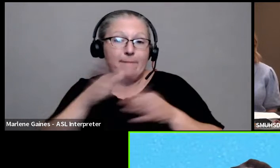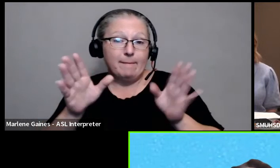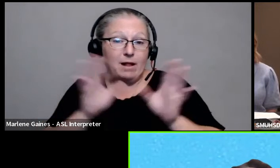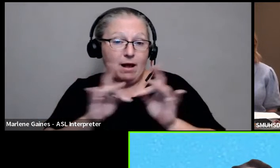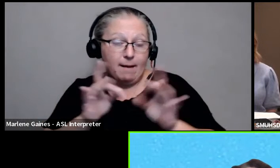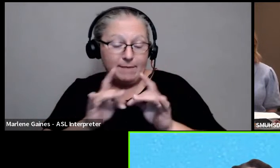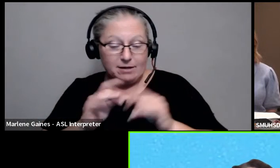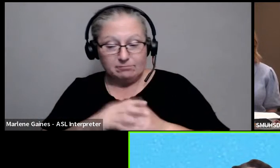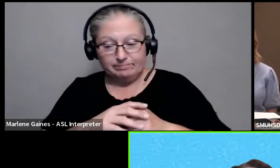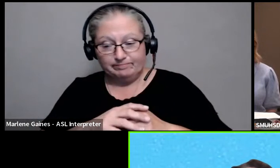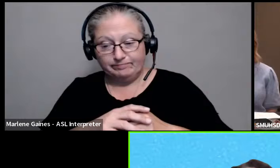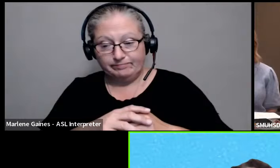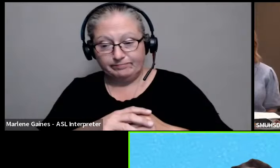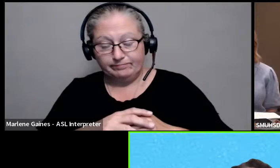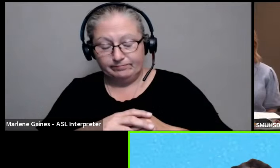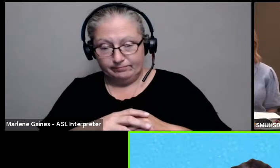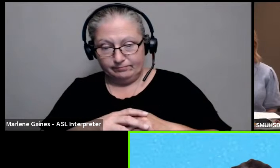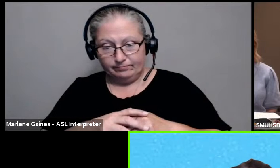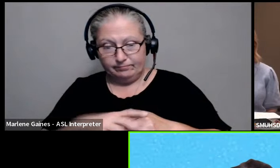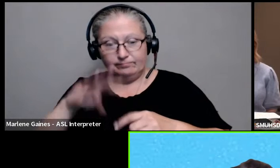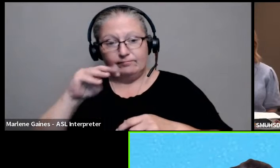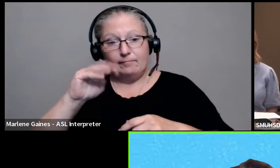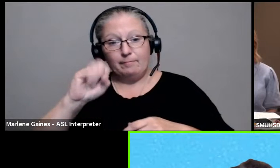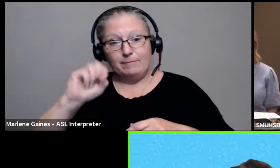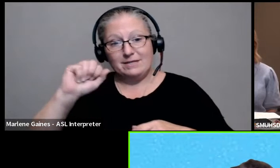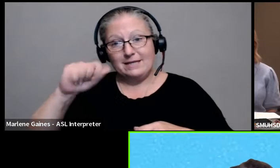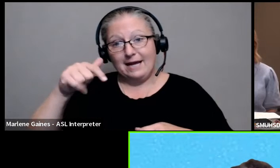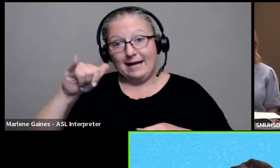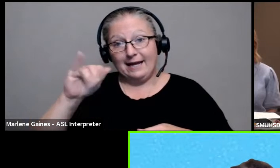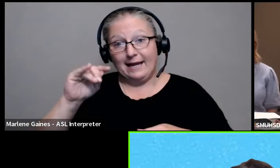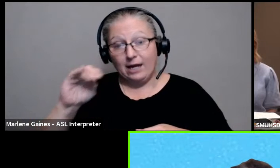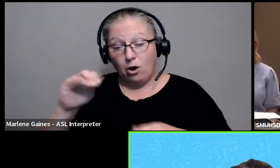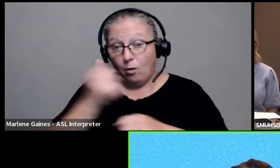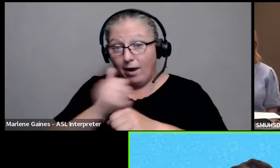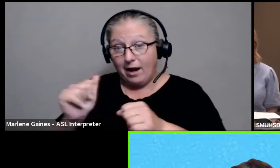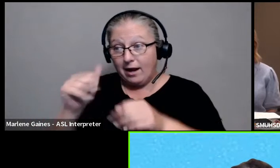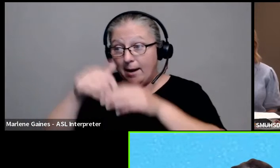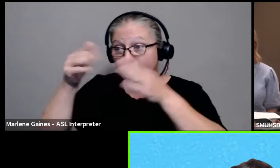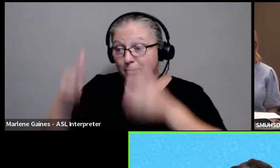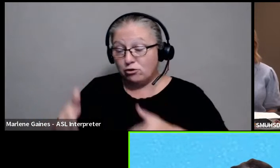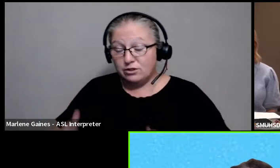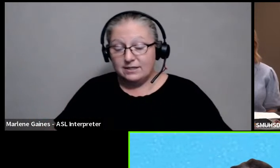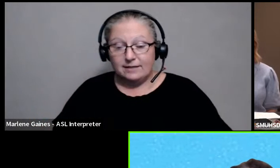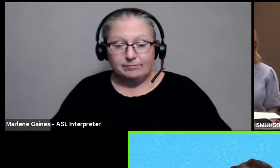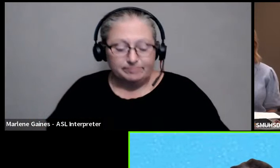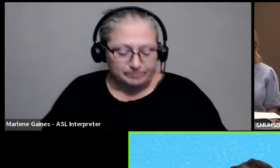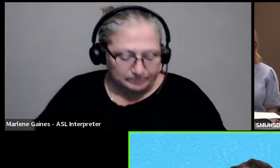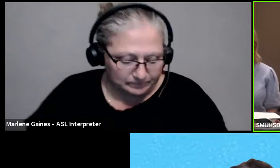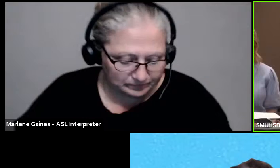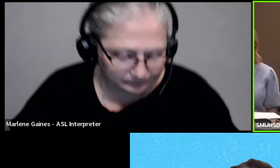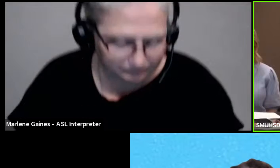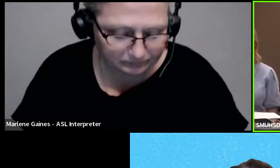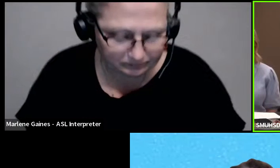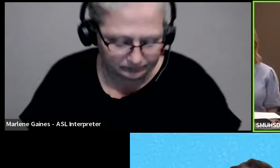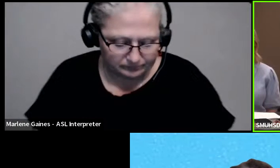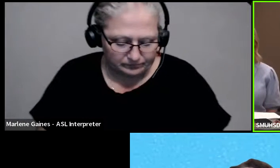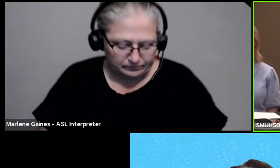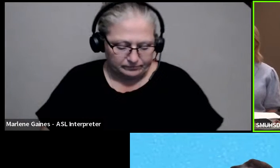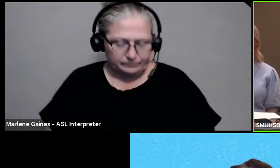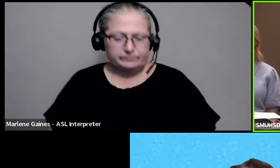comment. Ms. Aquino, do we have anyone in person? There are no